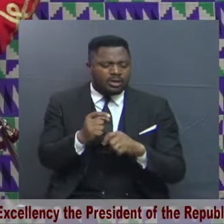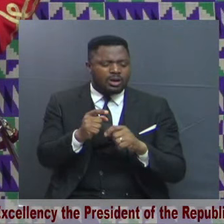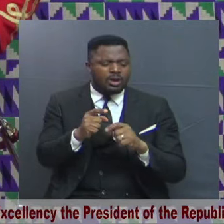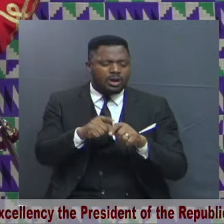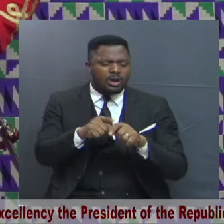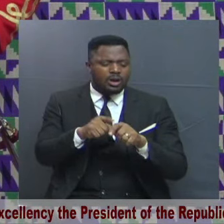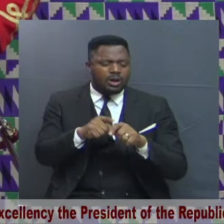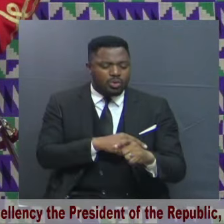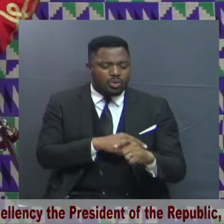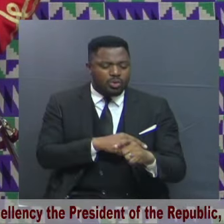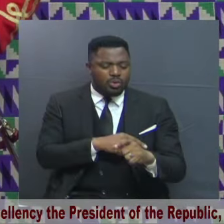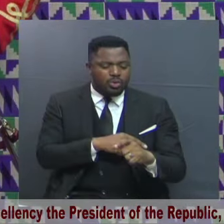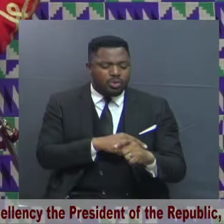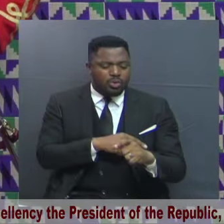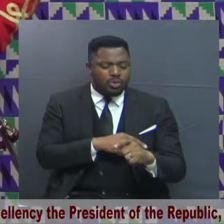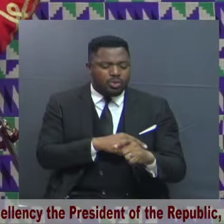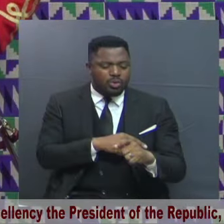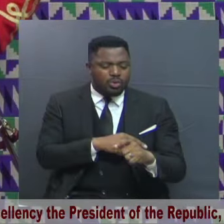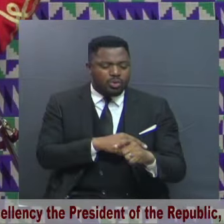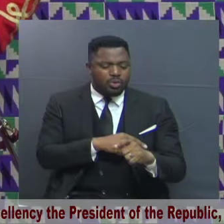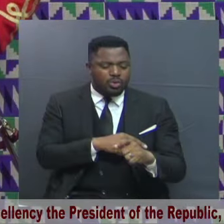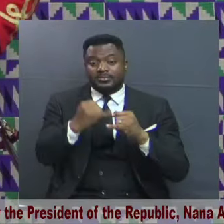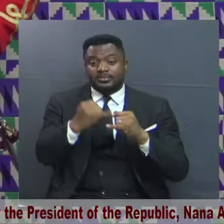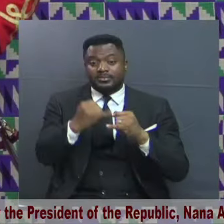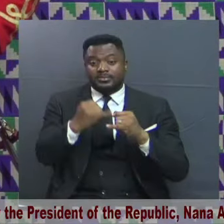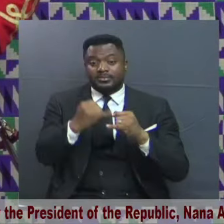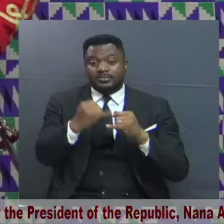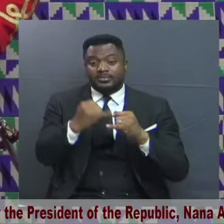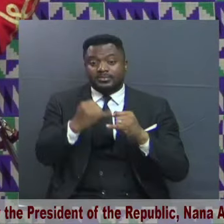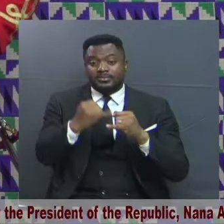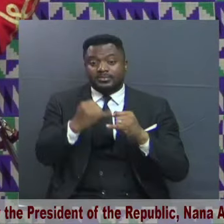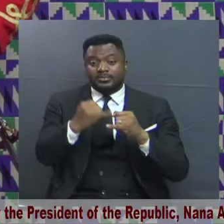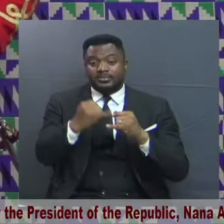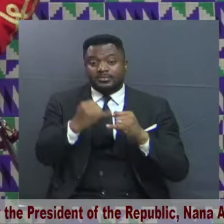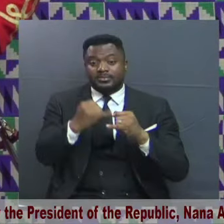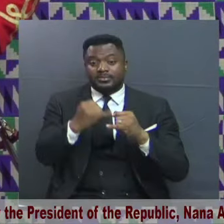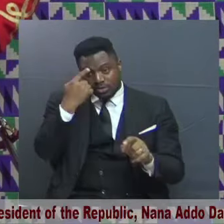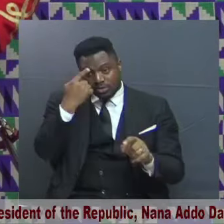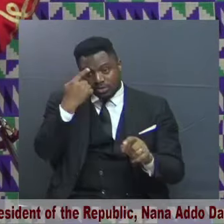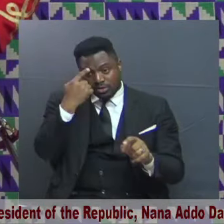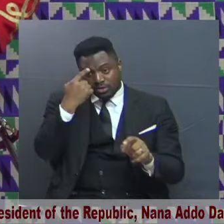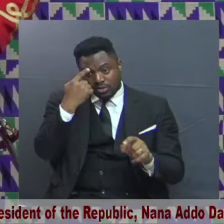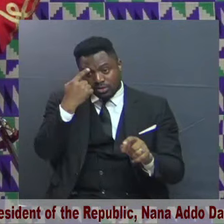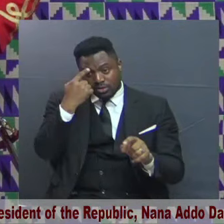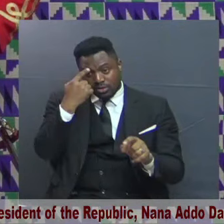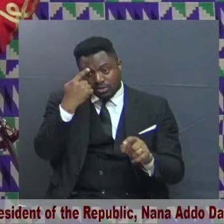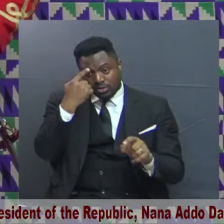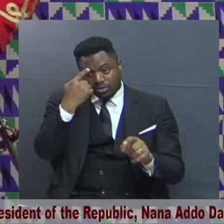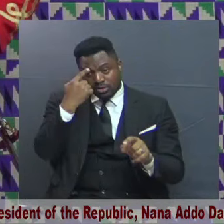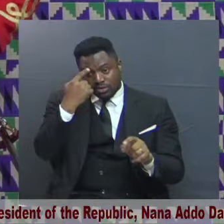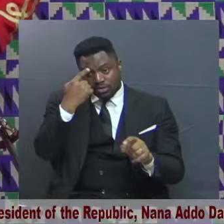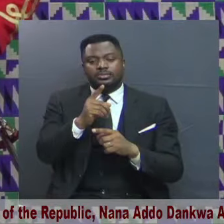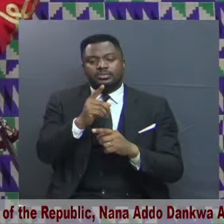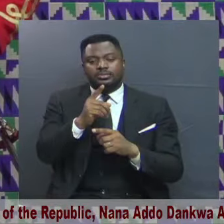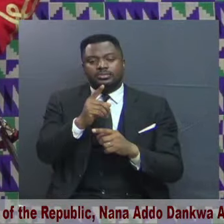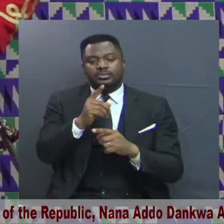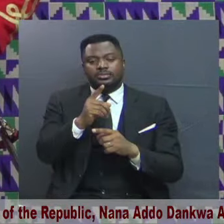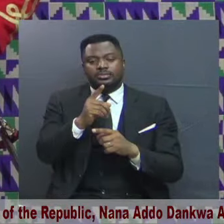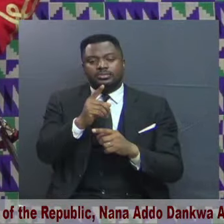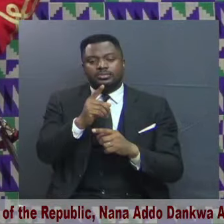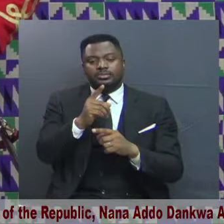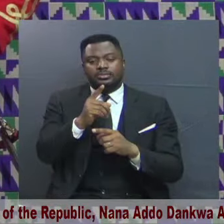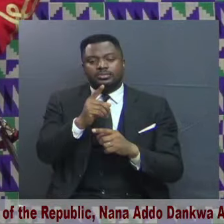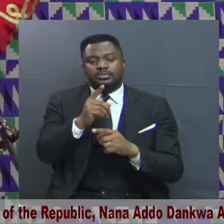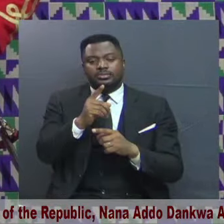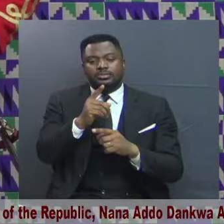battles but in the end the consensus did emerge and we opted for a multi-party democratic form of